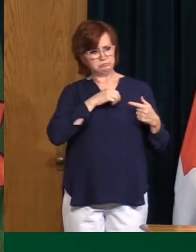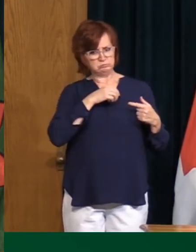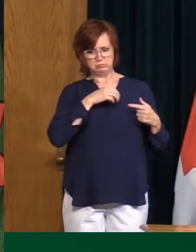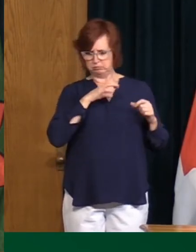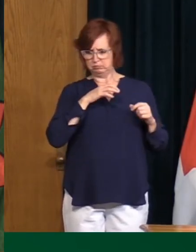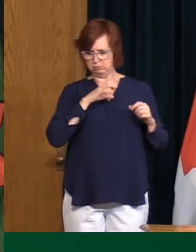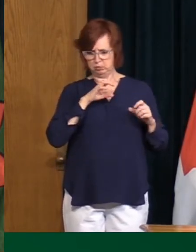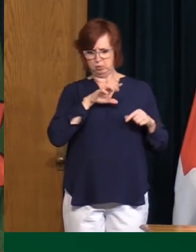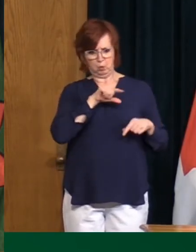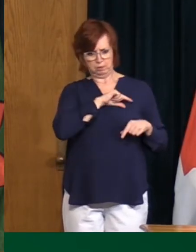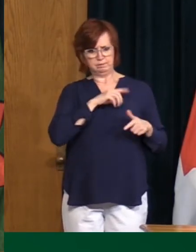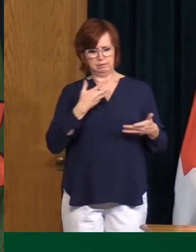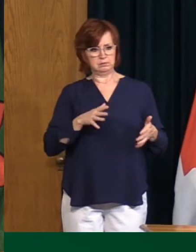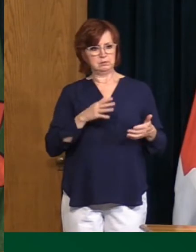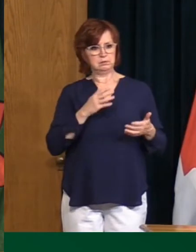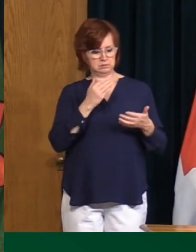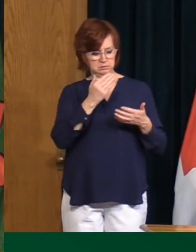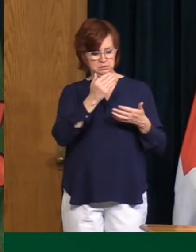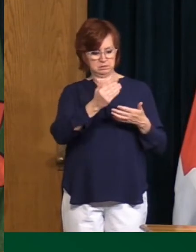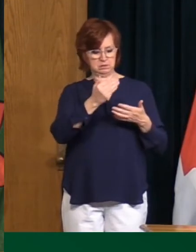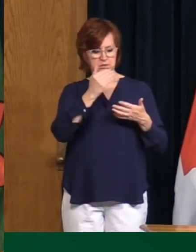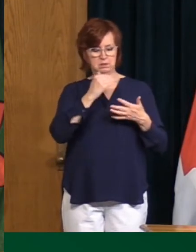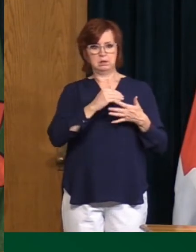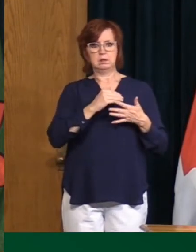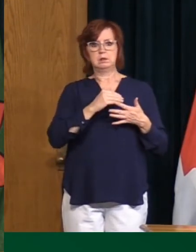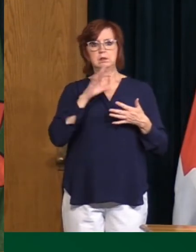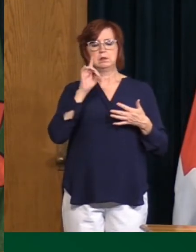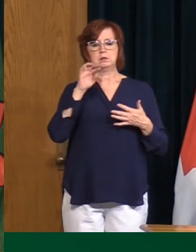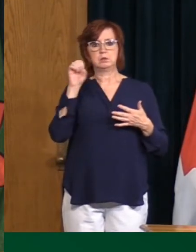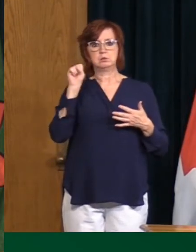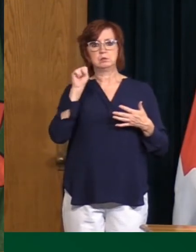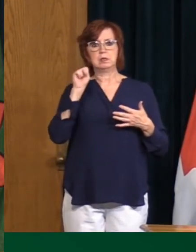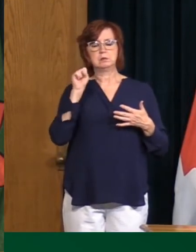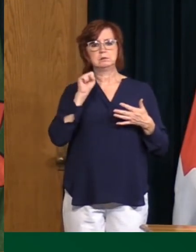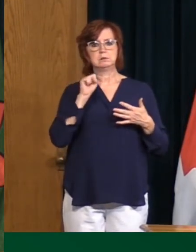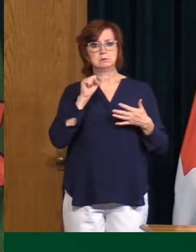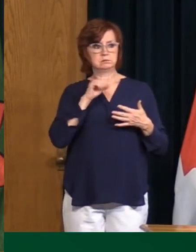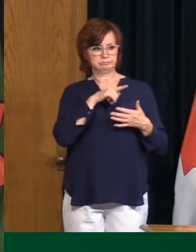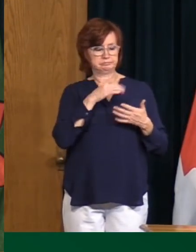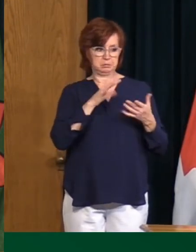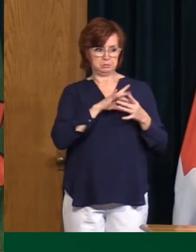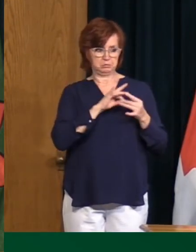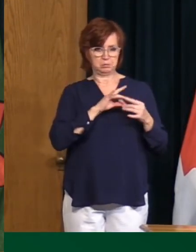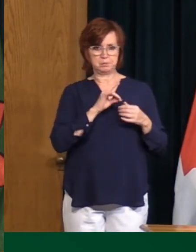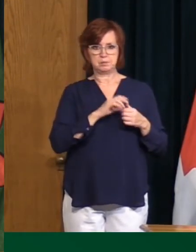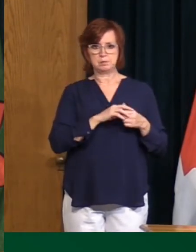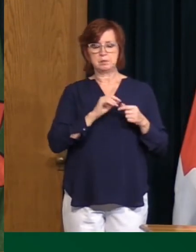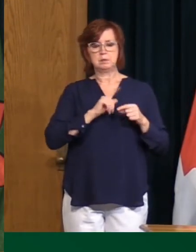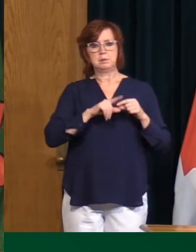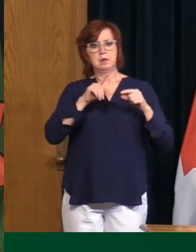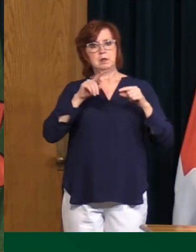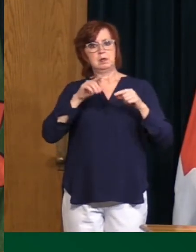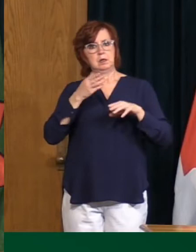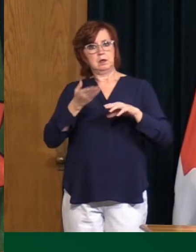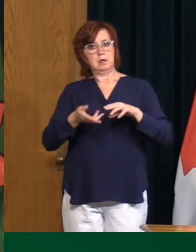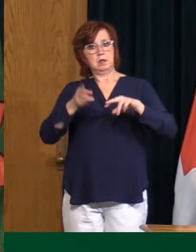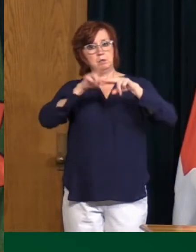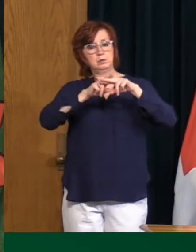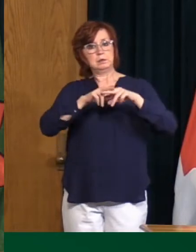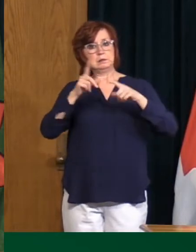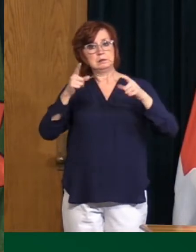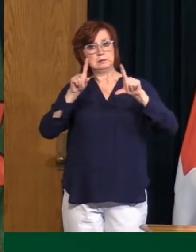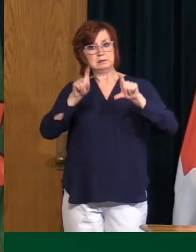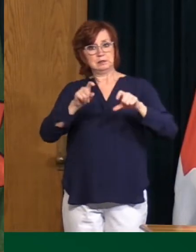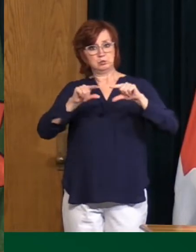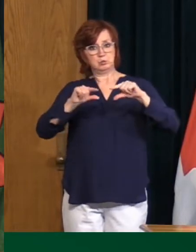do around this increased testing, where we know our testing both, today and last week and the week